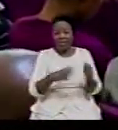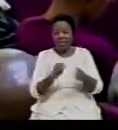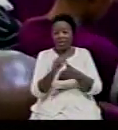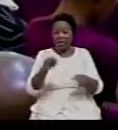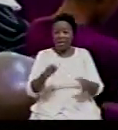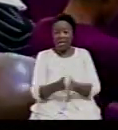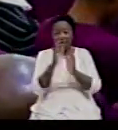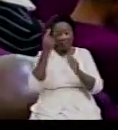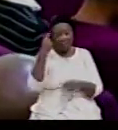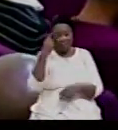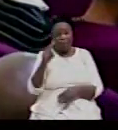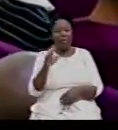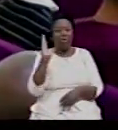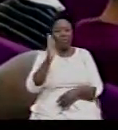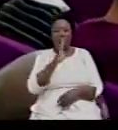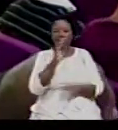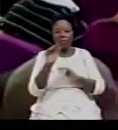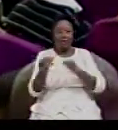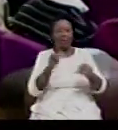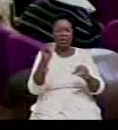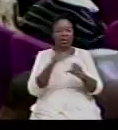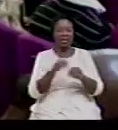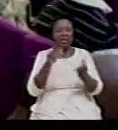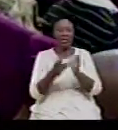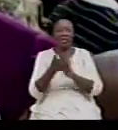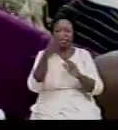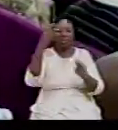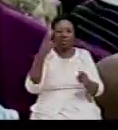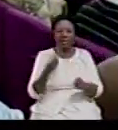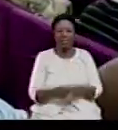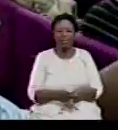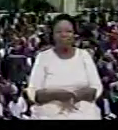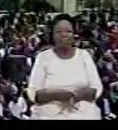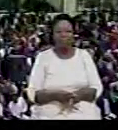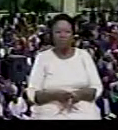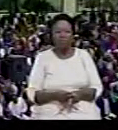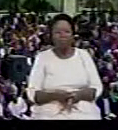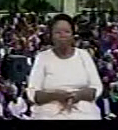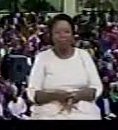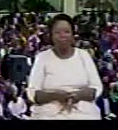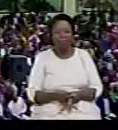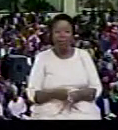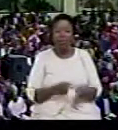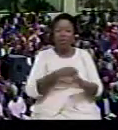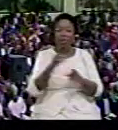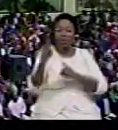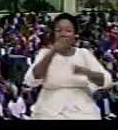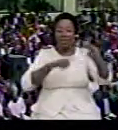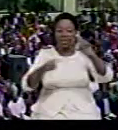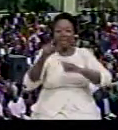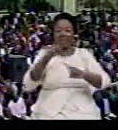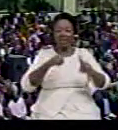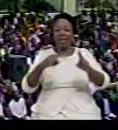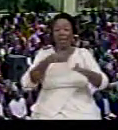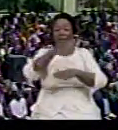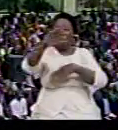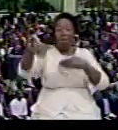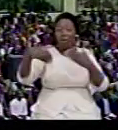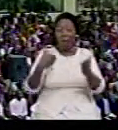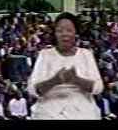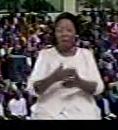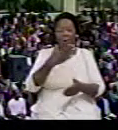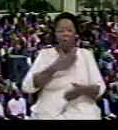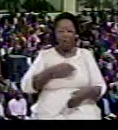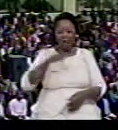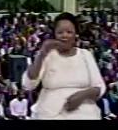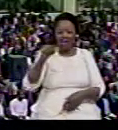be done in Jesus' name. All my needs are met. All my